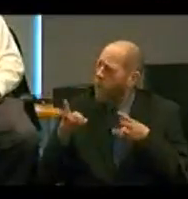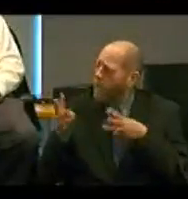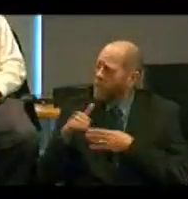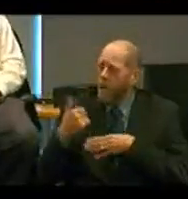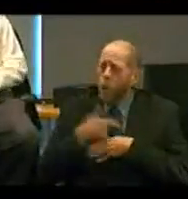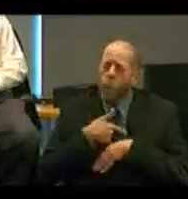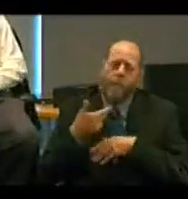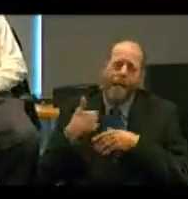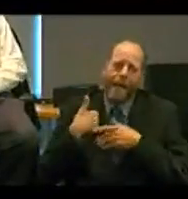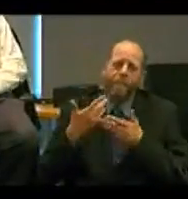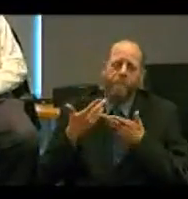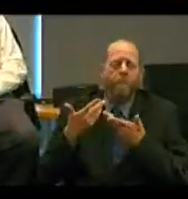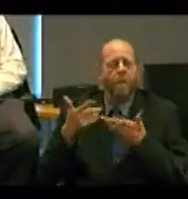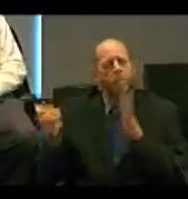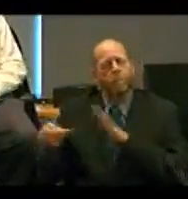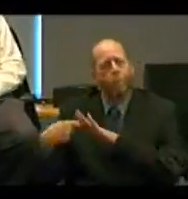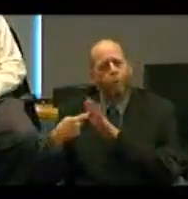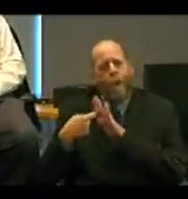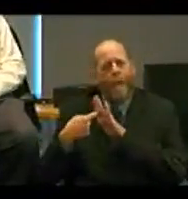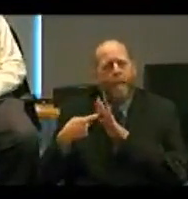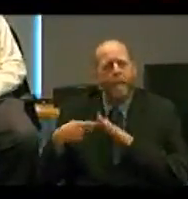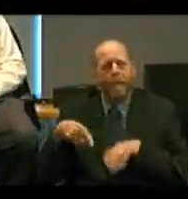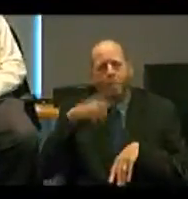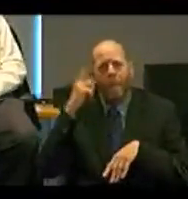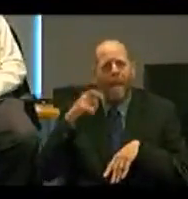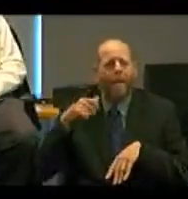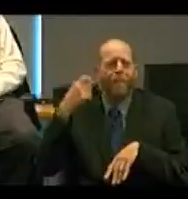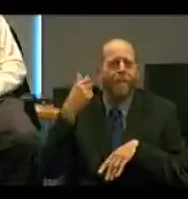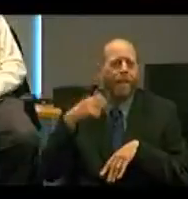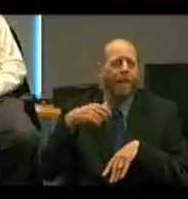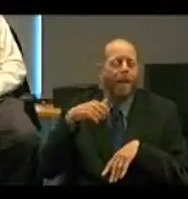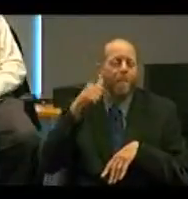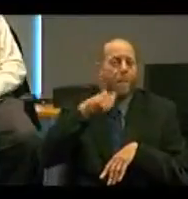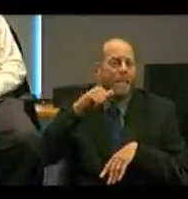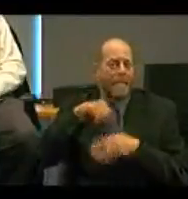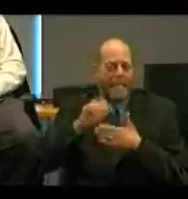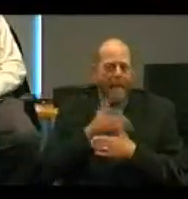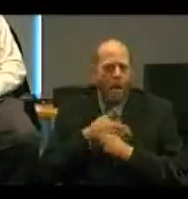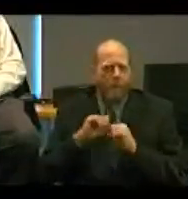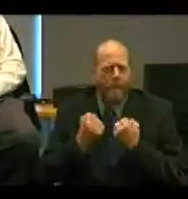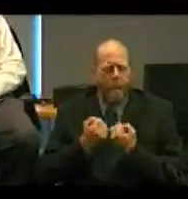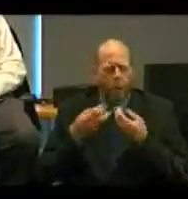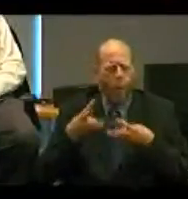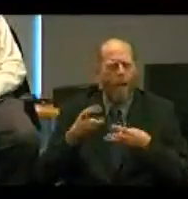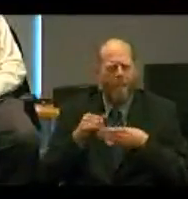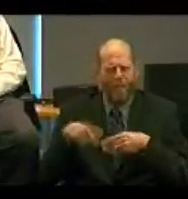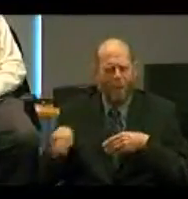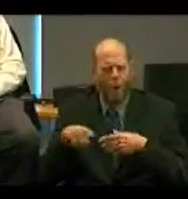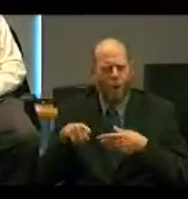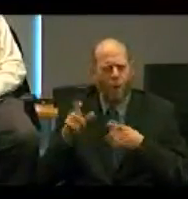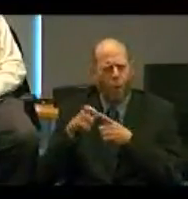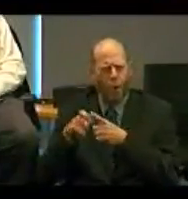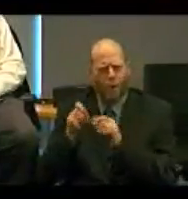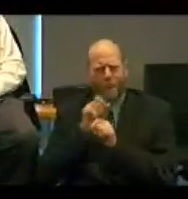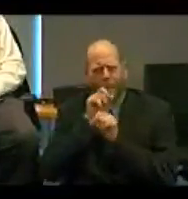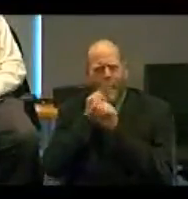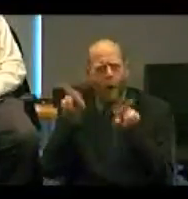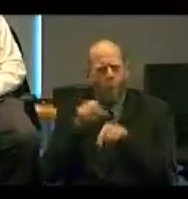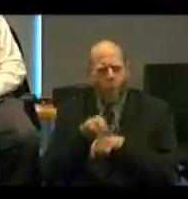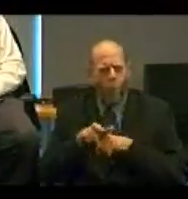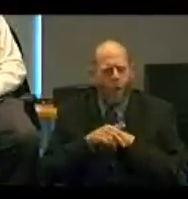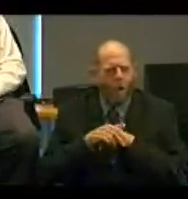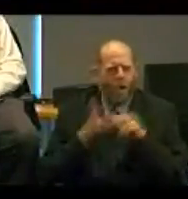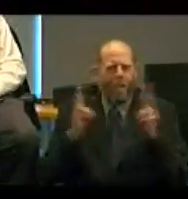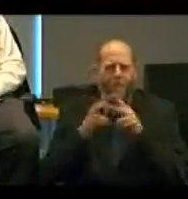we have portrayed Black femininity in our society, the way that those words come out, or the